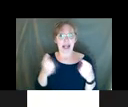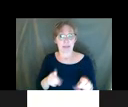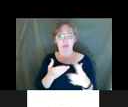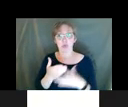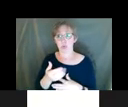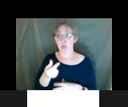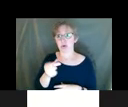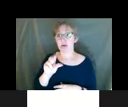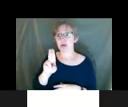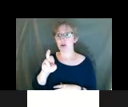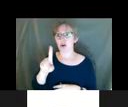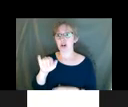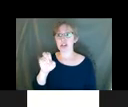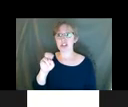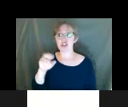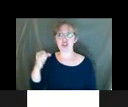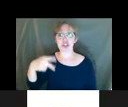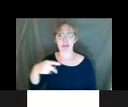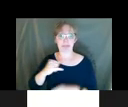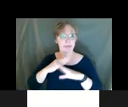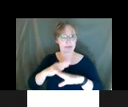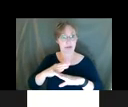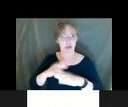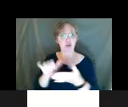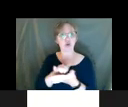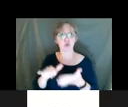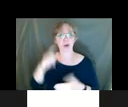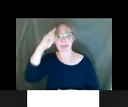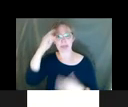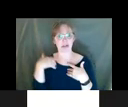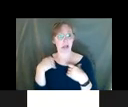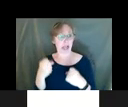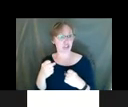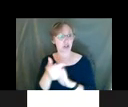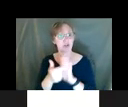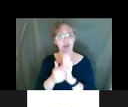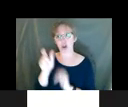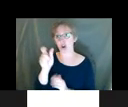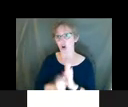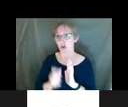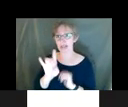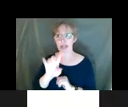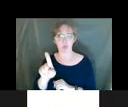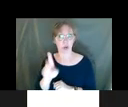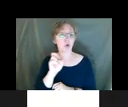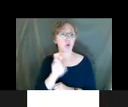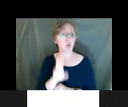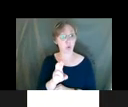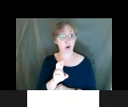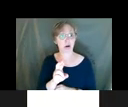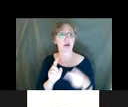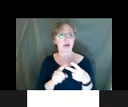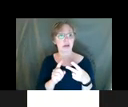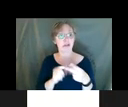York Mental Hygiene Law, Article 81, or guardians of persons who are intellectually disabled